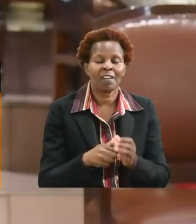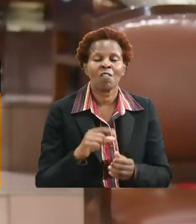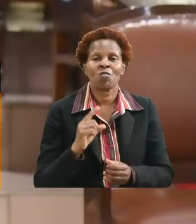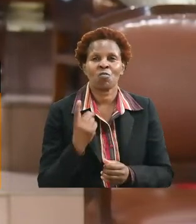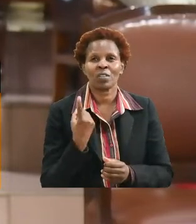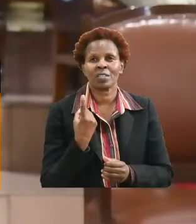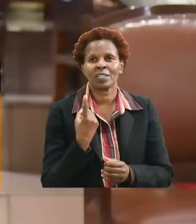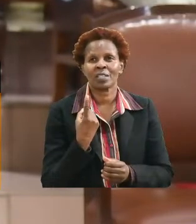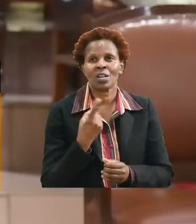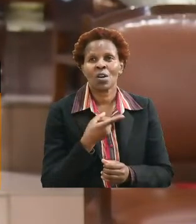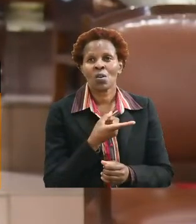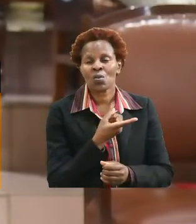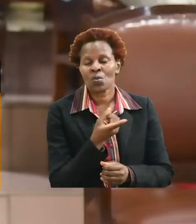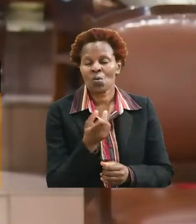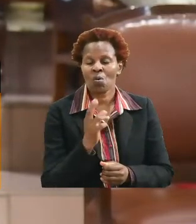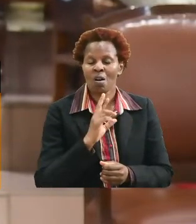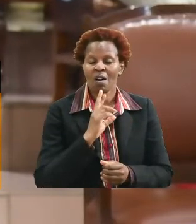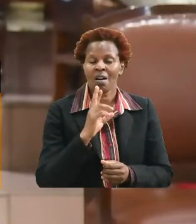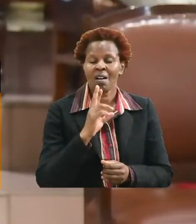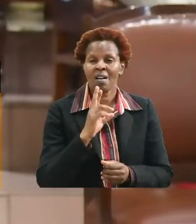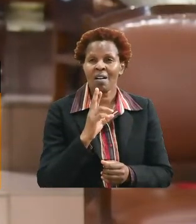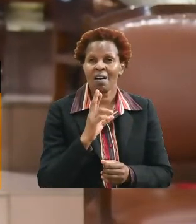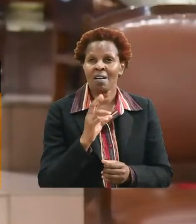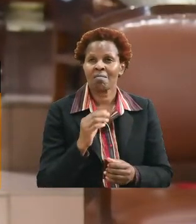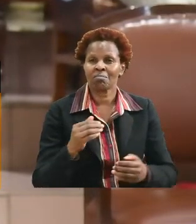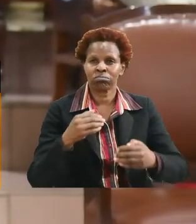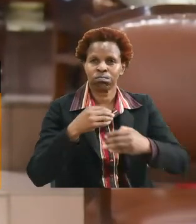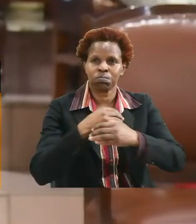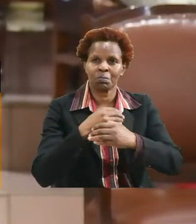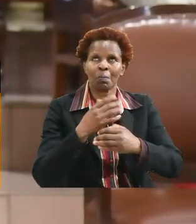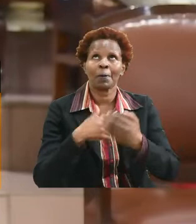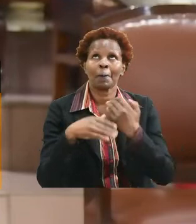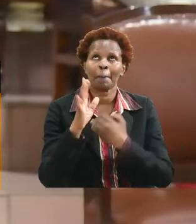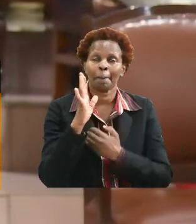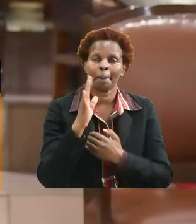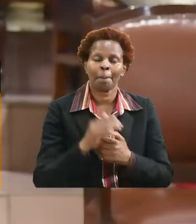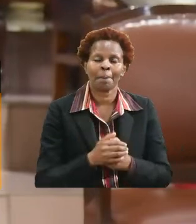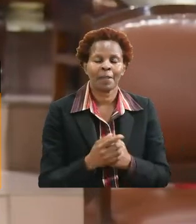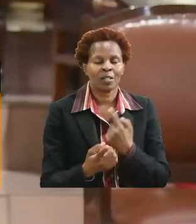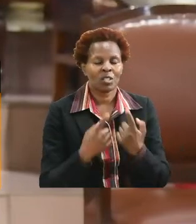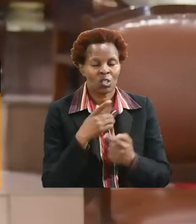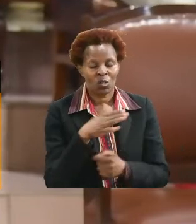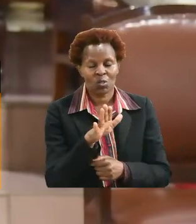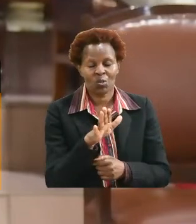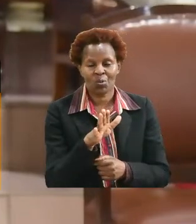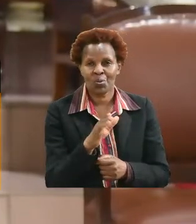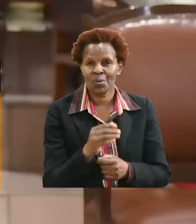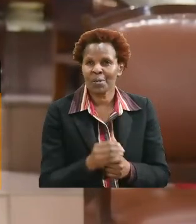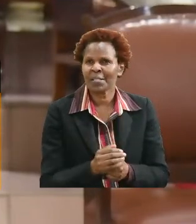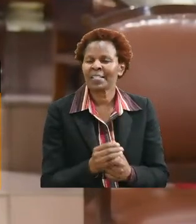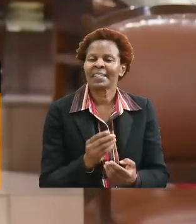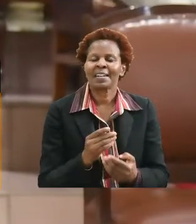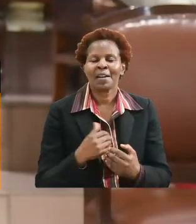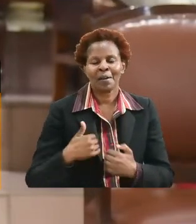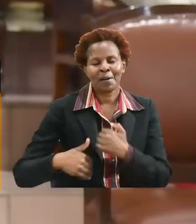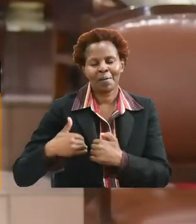foremost, we are embraced. Praise be to God. Tell your neighbor, you are